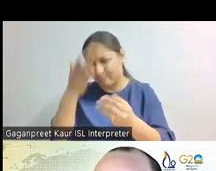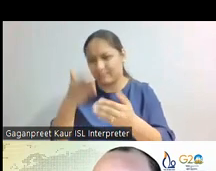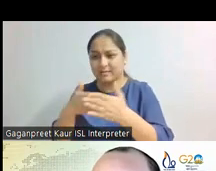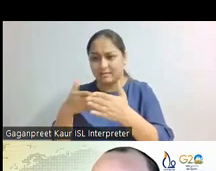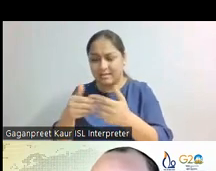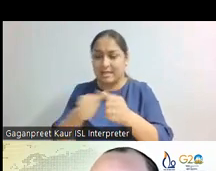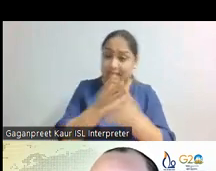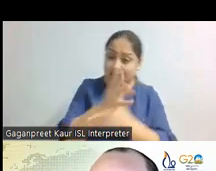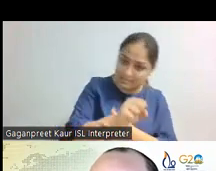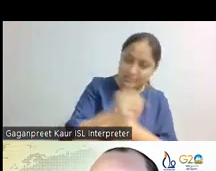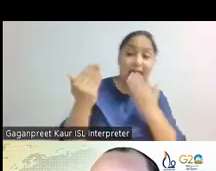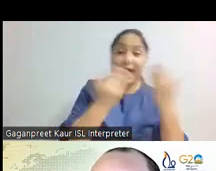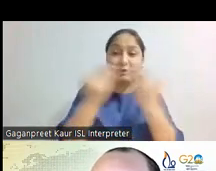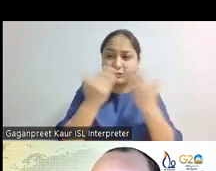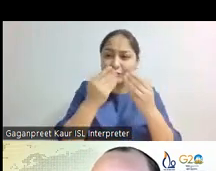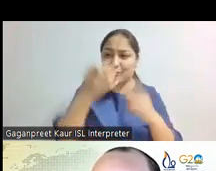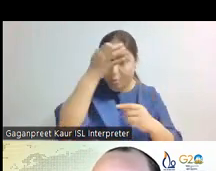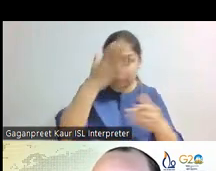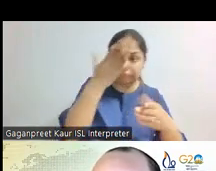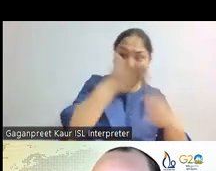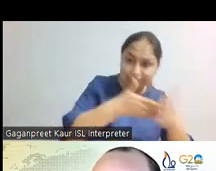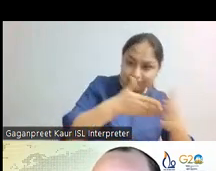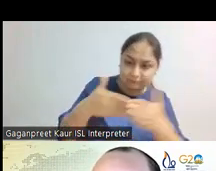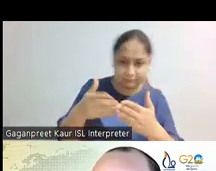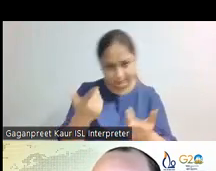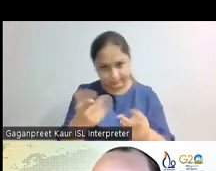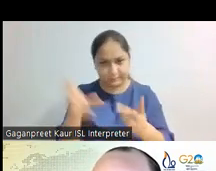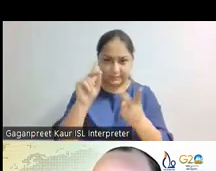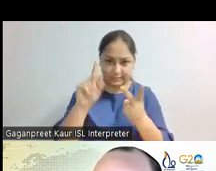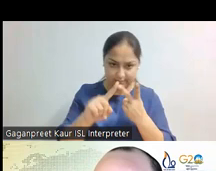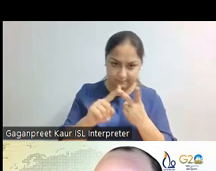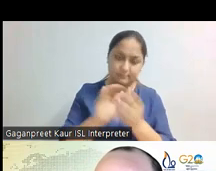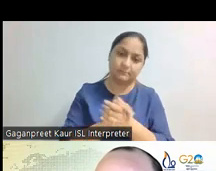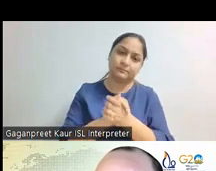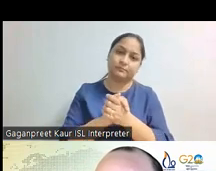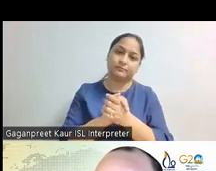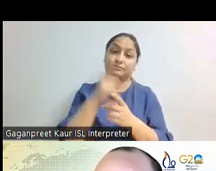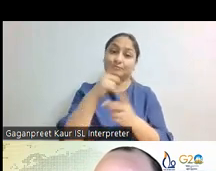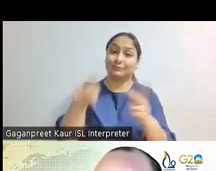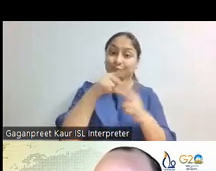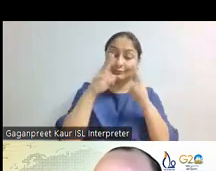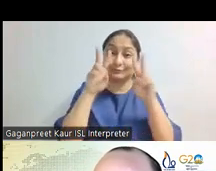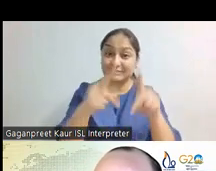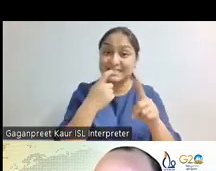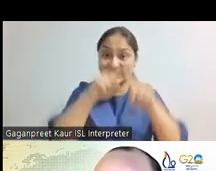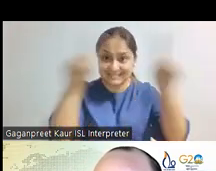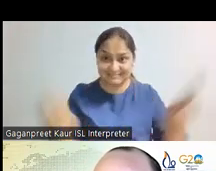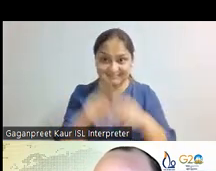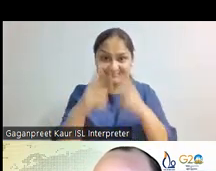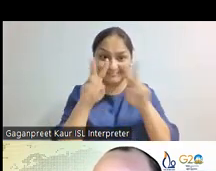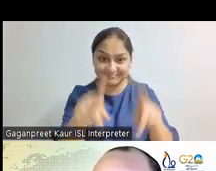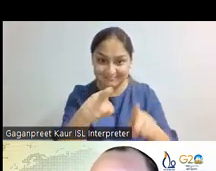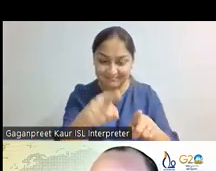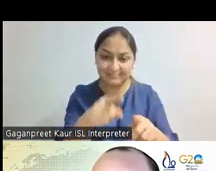completing education. I would just recommend that all of the viewers of the whiteboard refrain